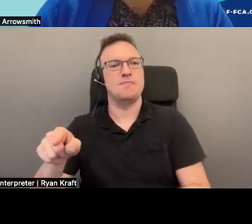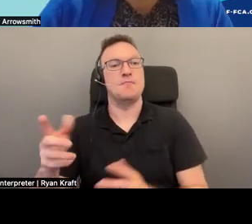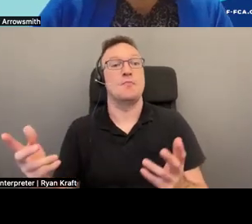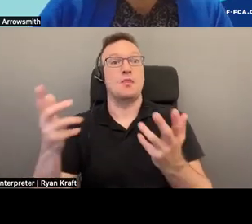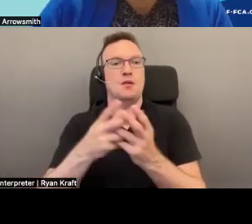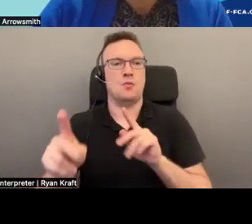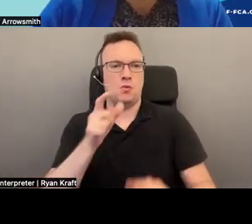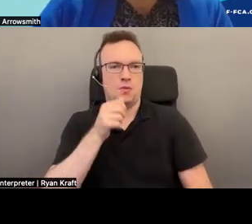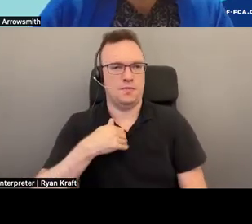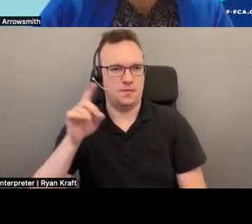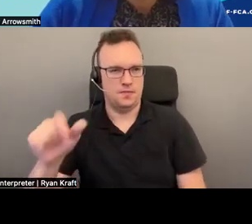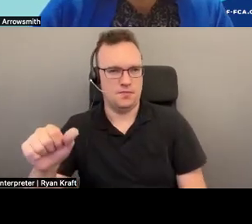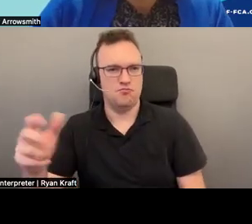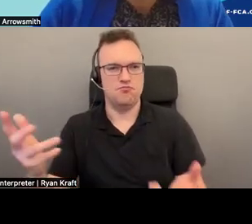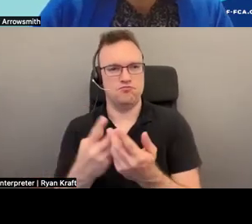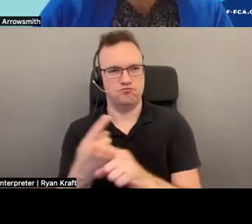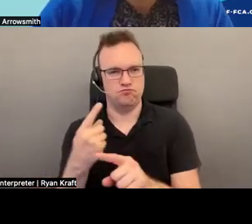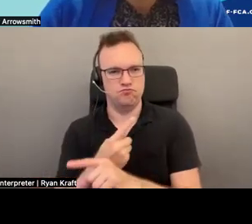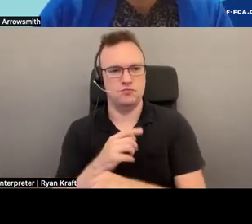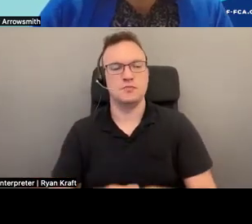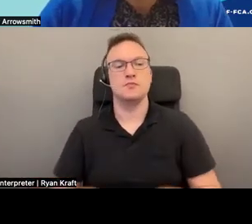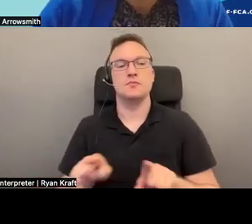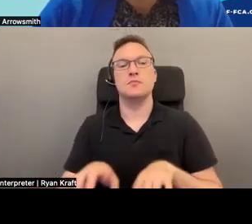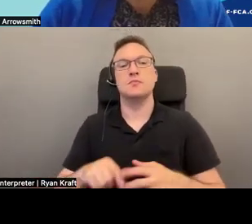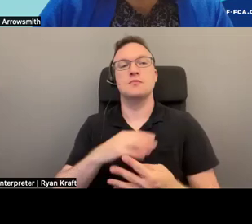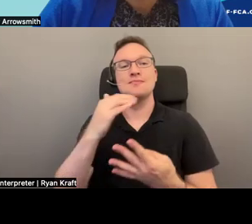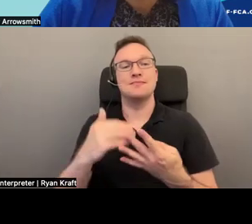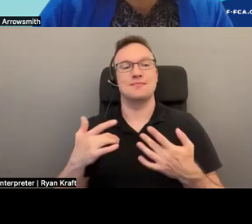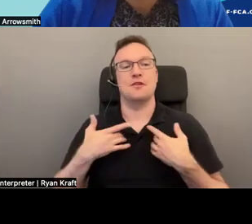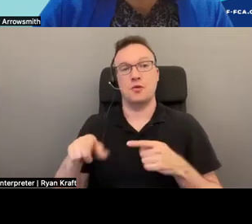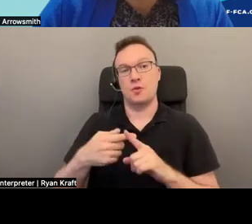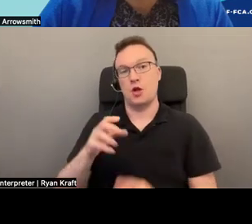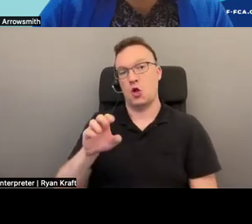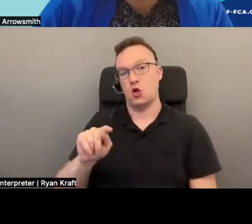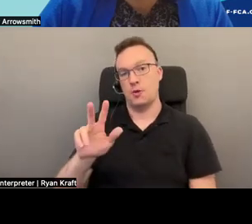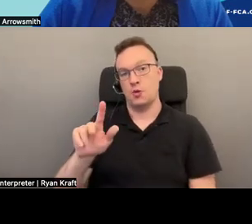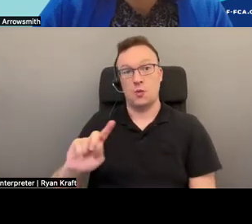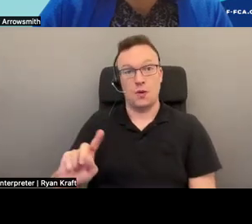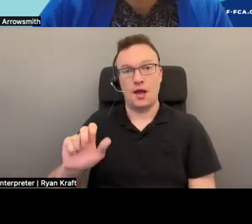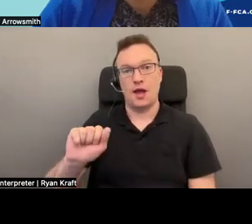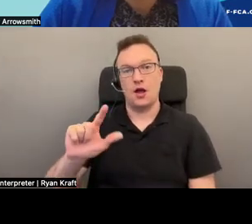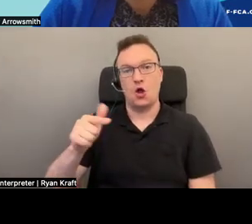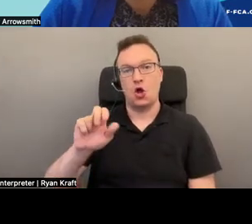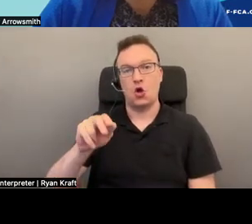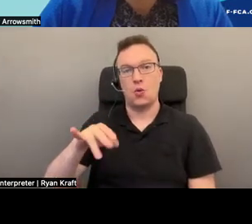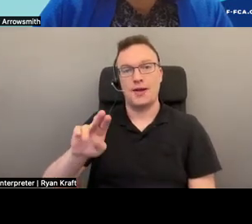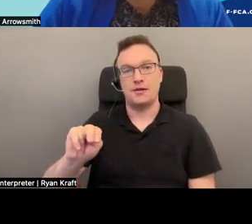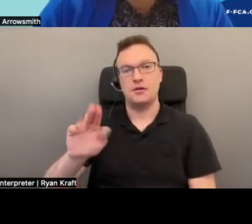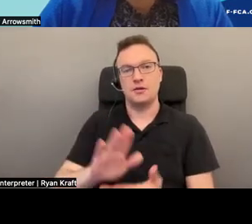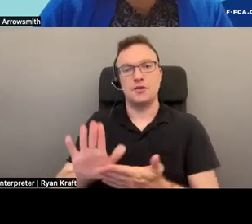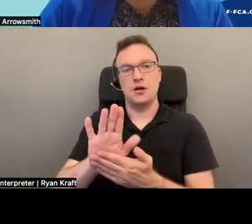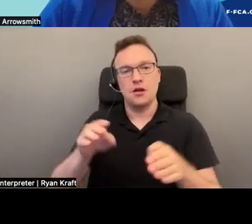with disabilities. We're also having an event on October 23rd at Algonquin College, which is focused